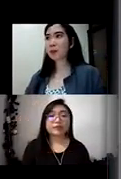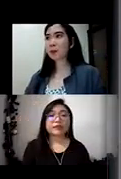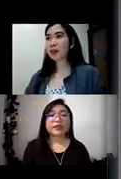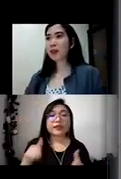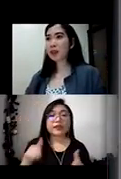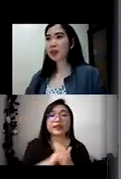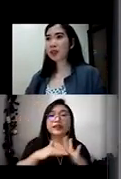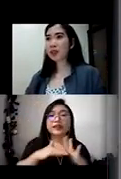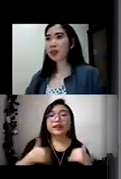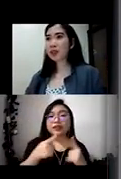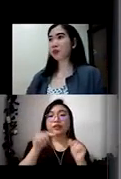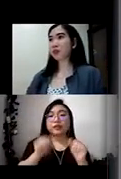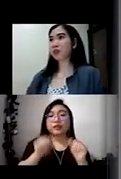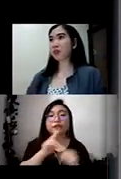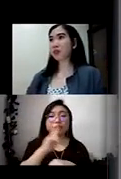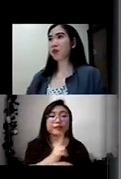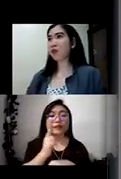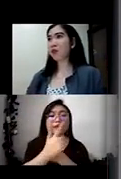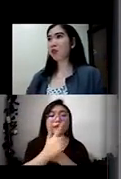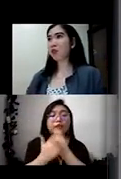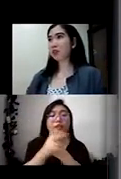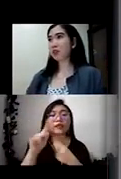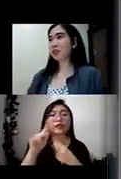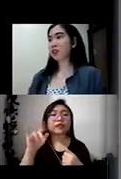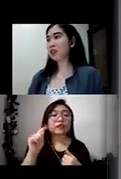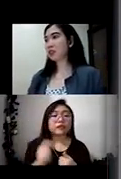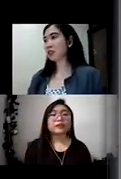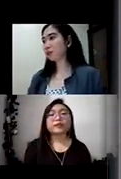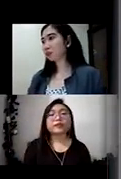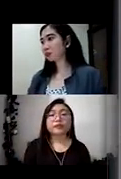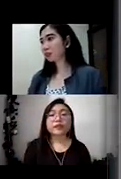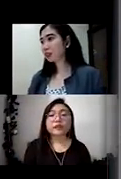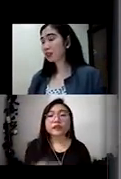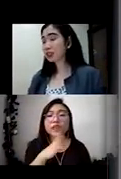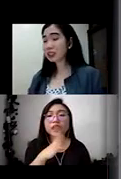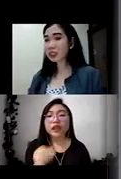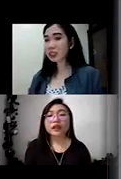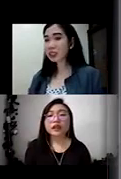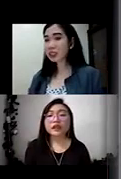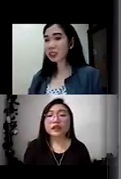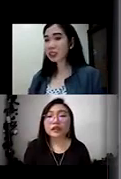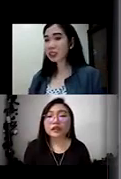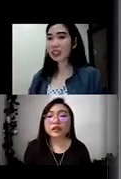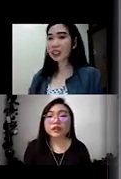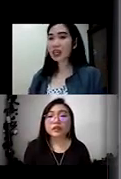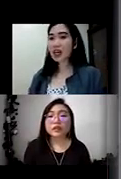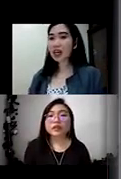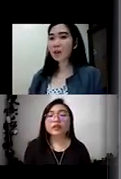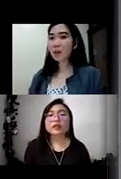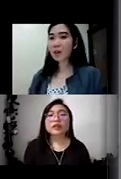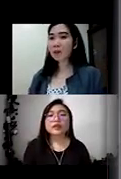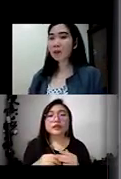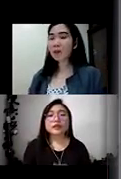Keep. And, of course, since this is a note-taking